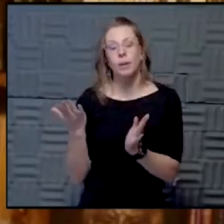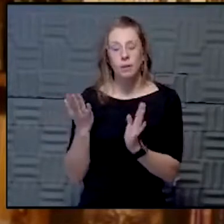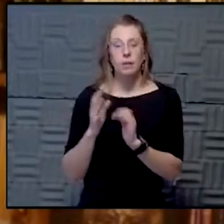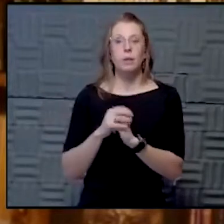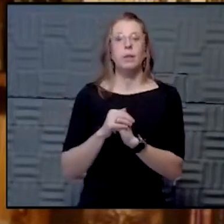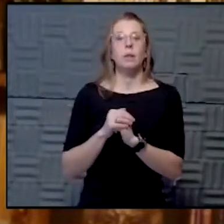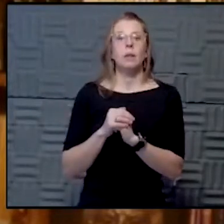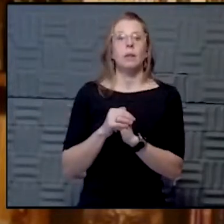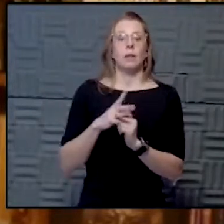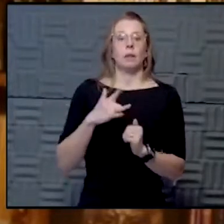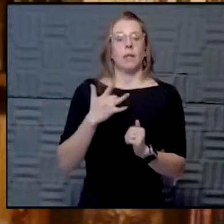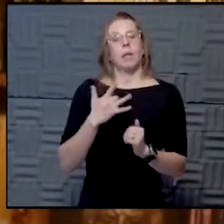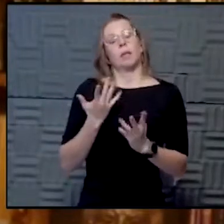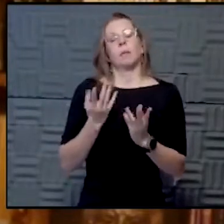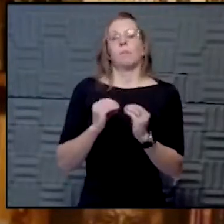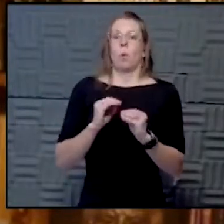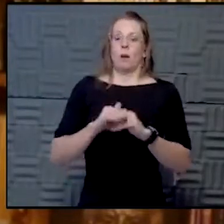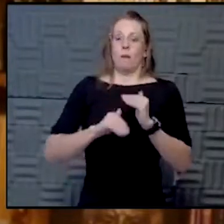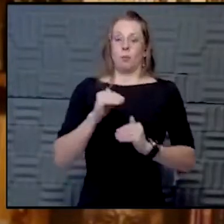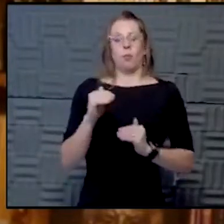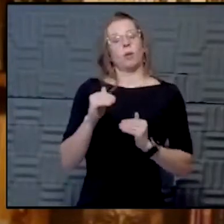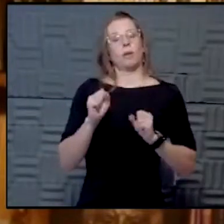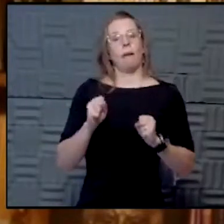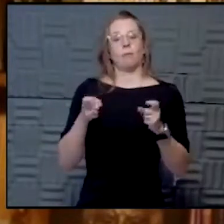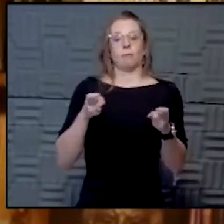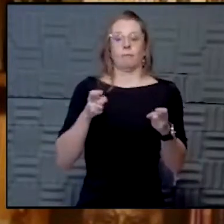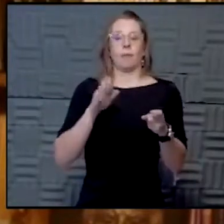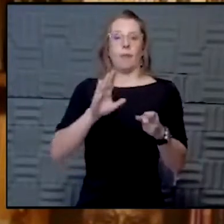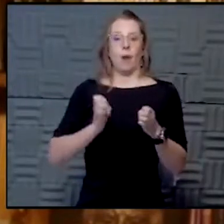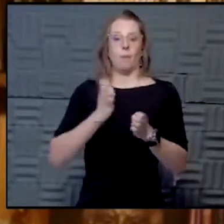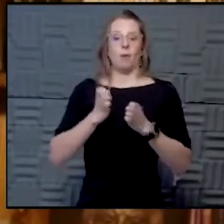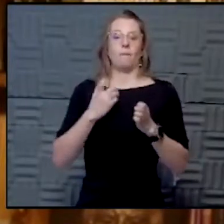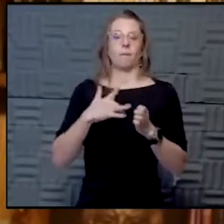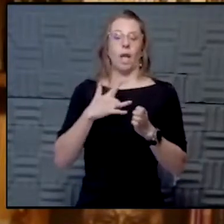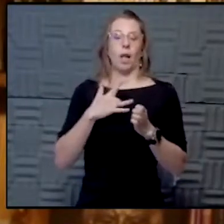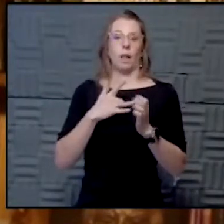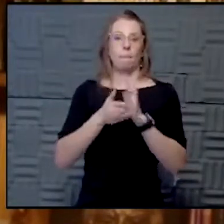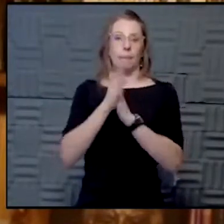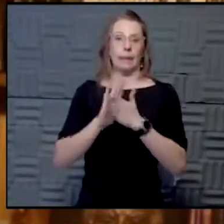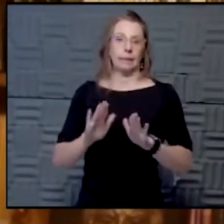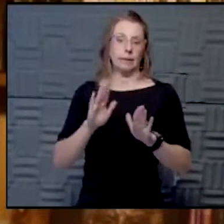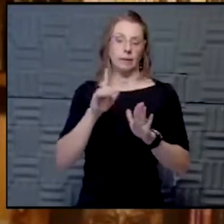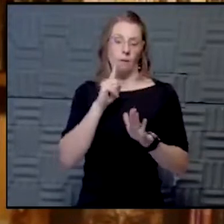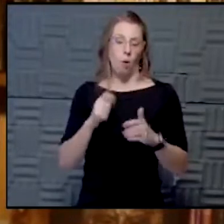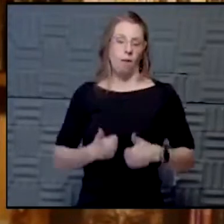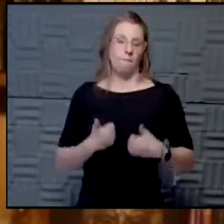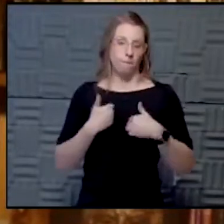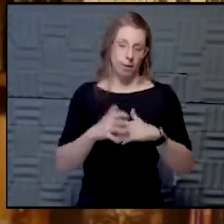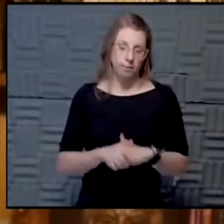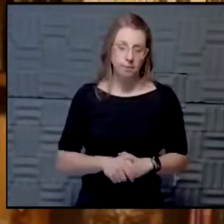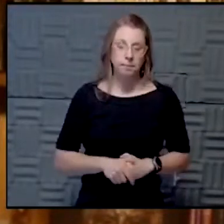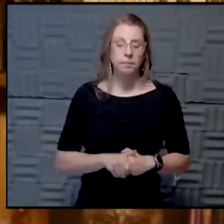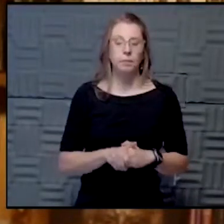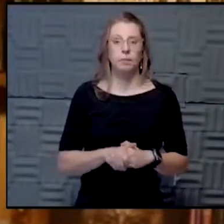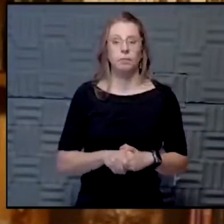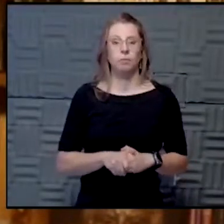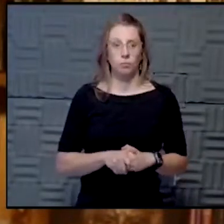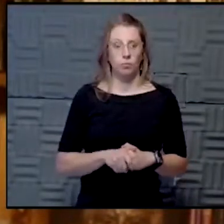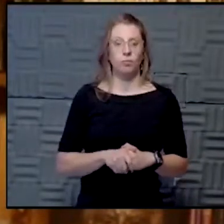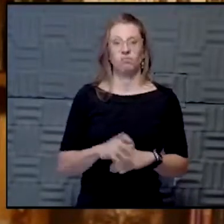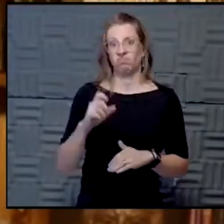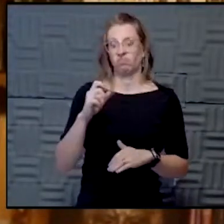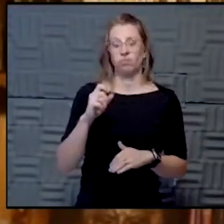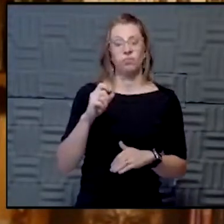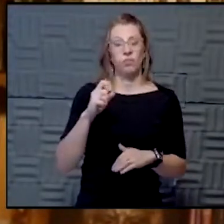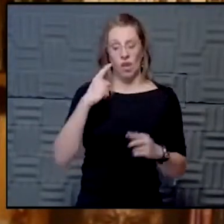more space to regulate their emotions and to just feel at peace in life. So I would say there's no doubt that for many of my